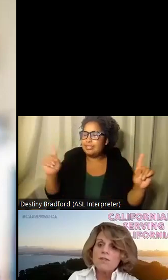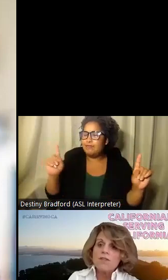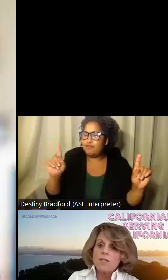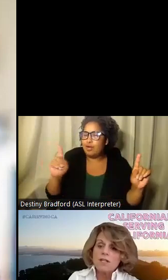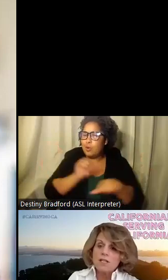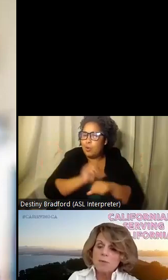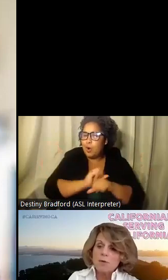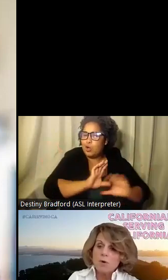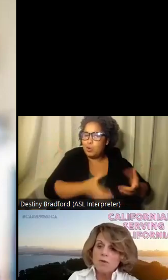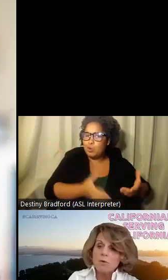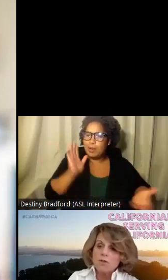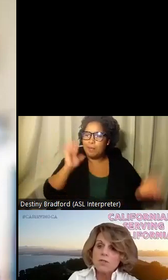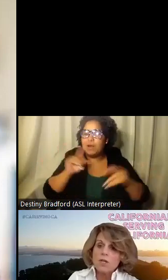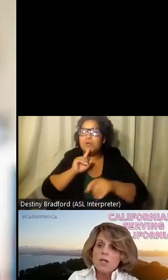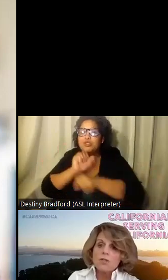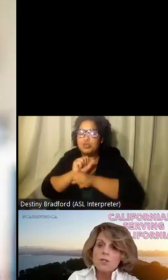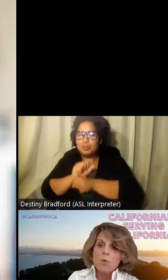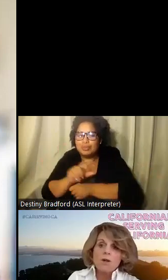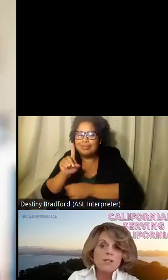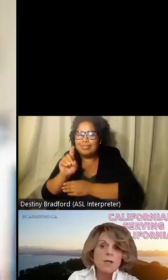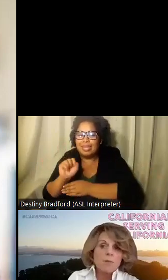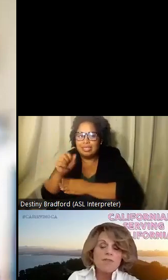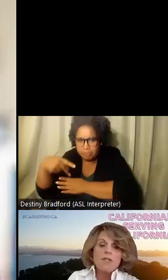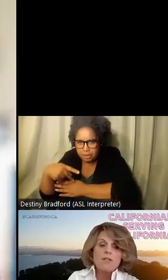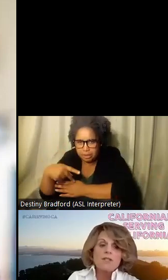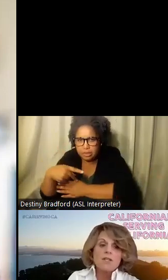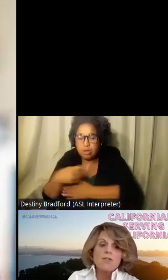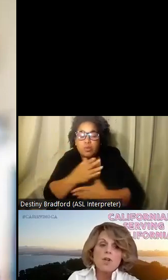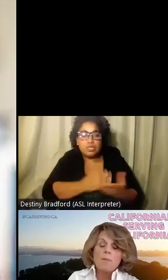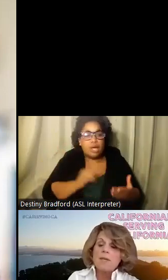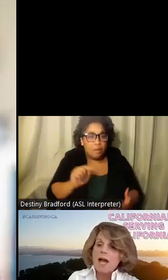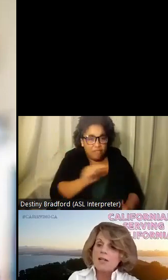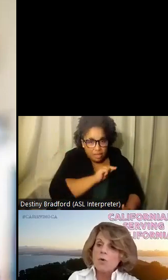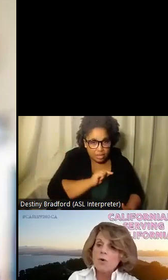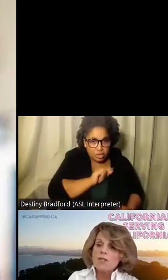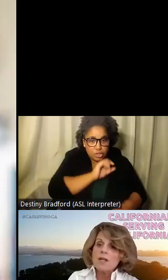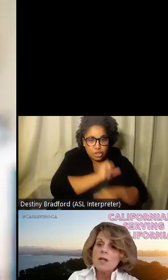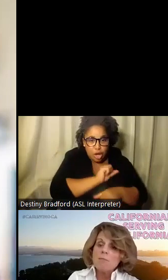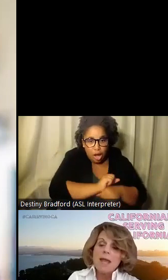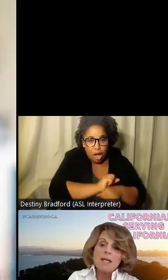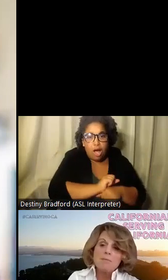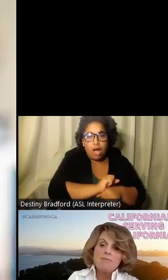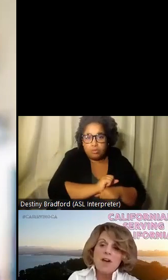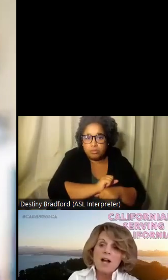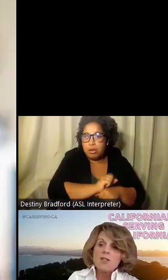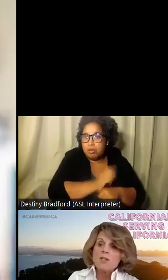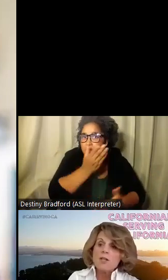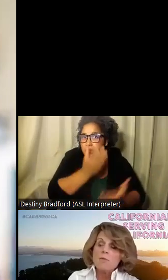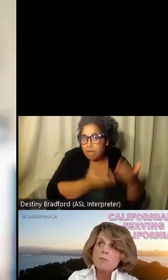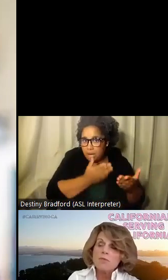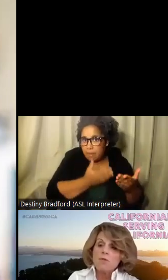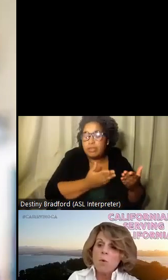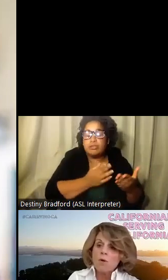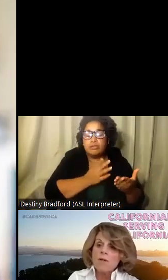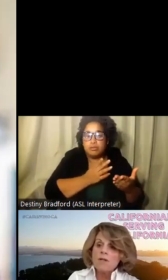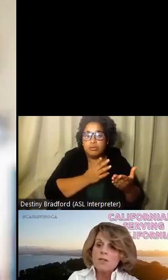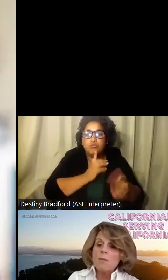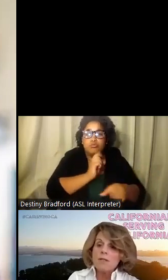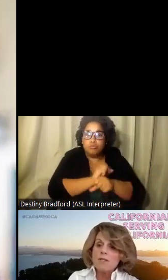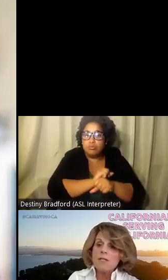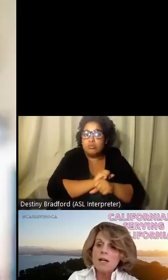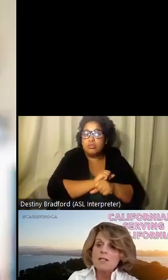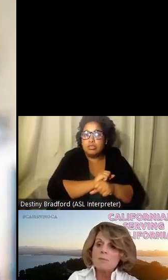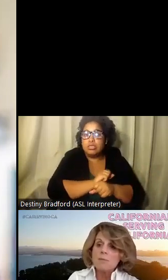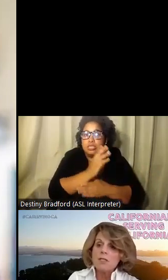workforce than the DSP workforce. So while some of these job categories may in fact perform